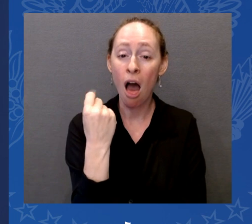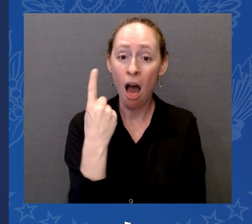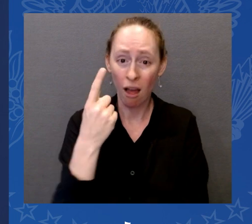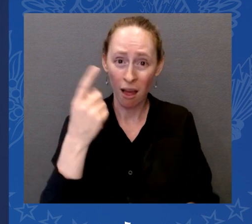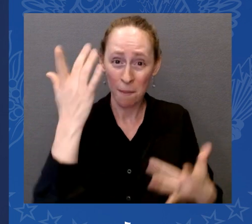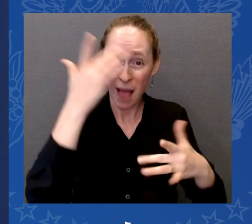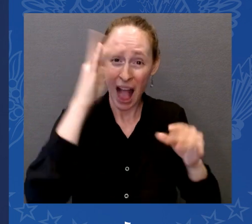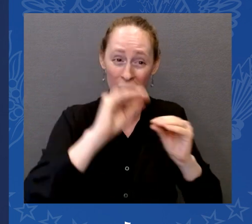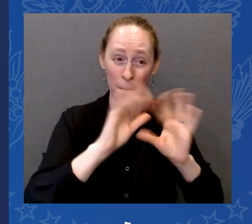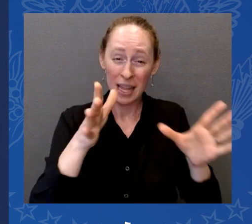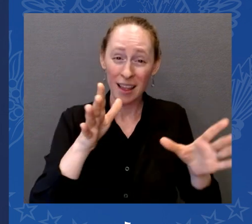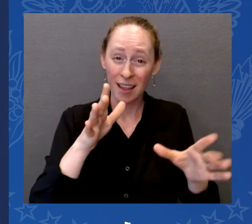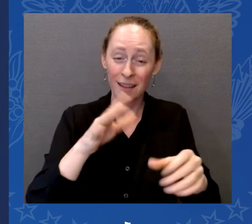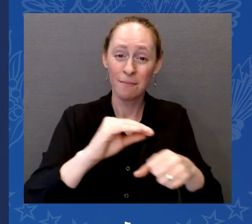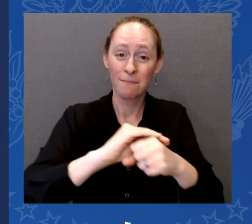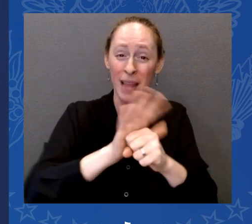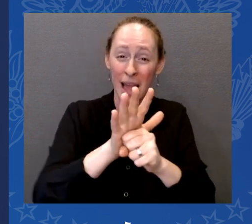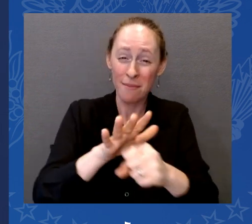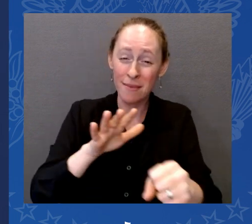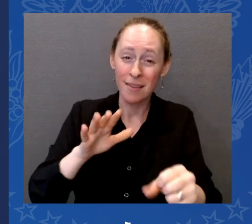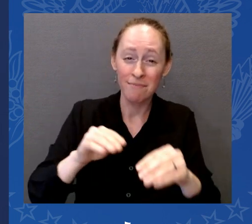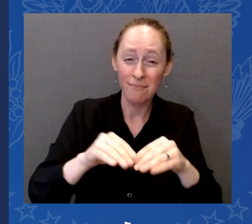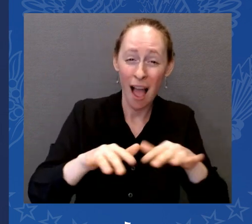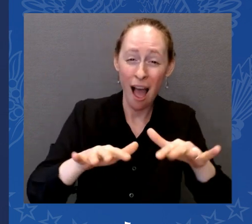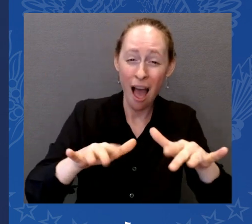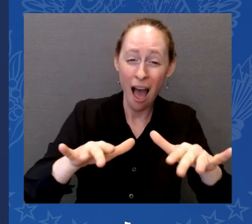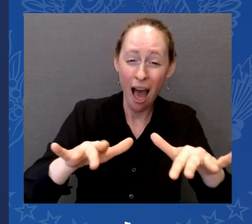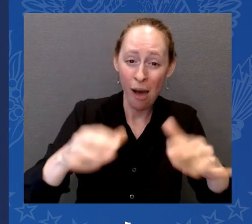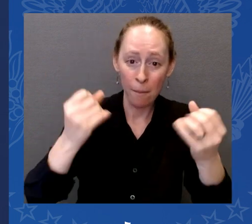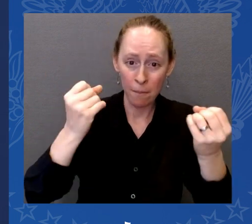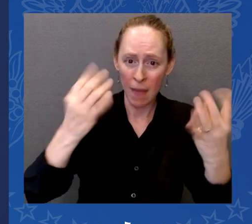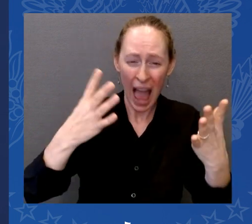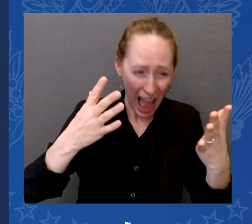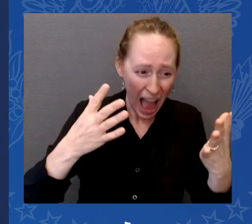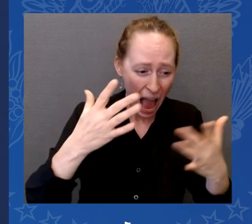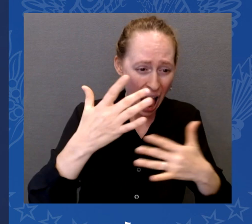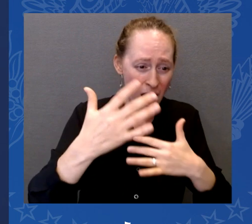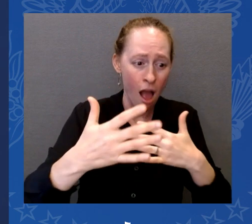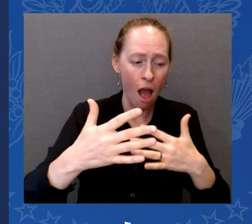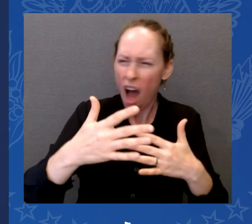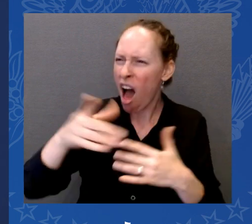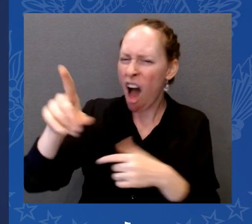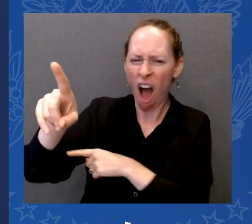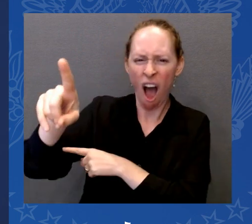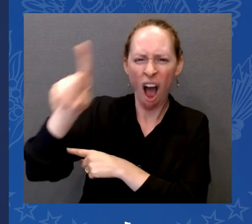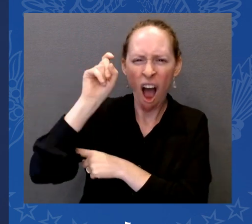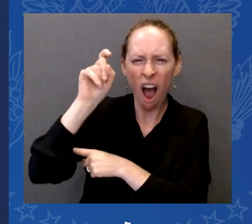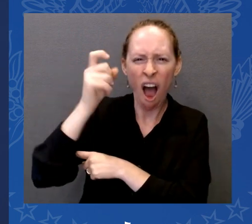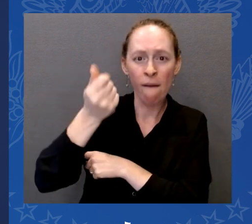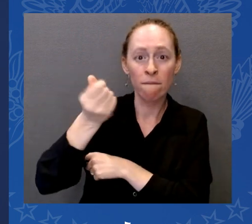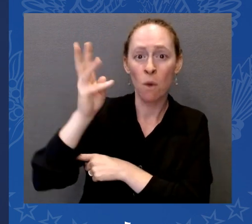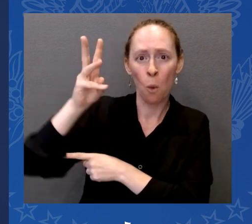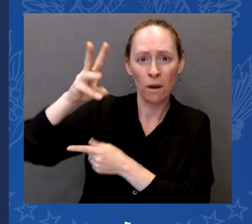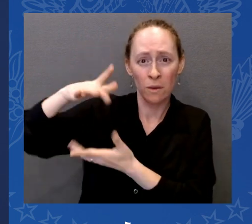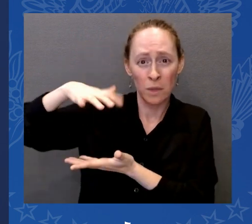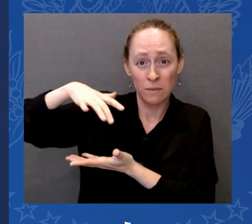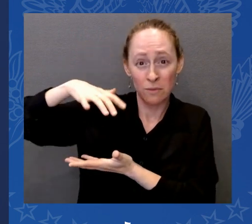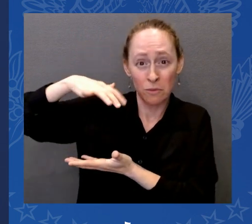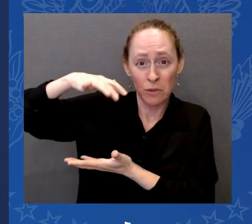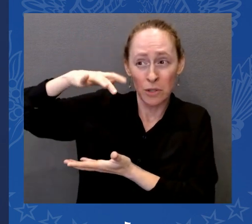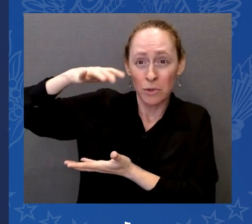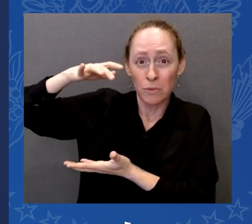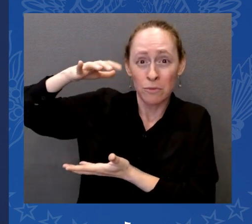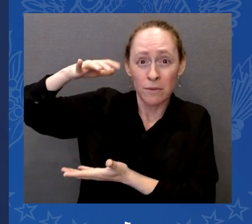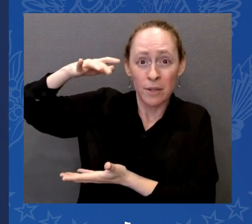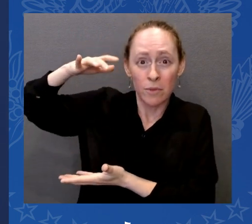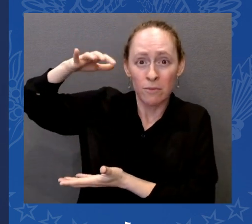9 million people were still out of work from the pandemic when I took office. Today, with the help of the people behind me, we're